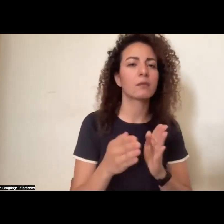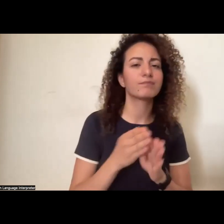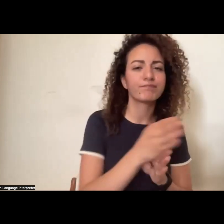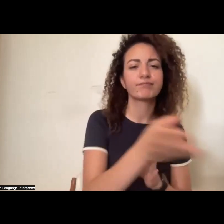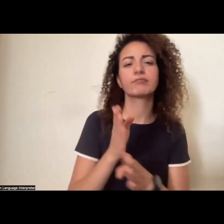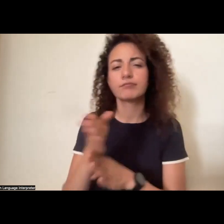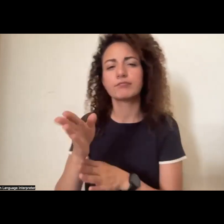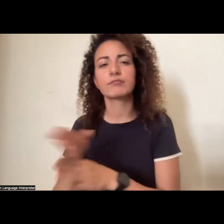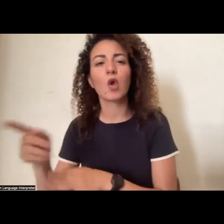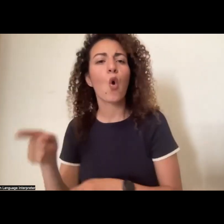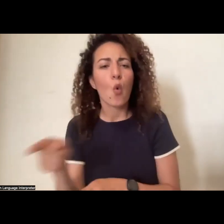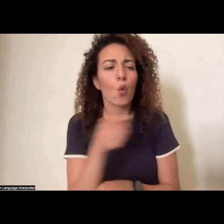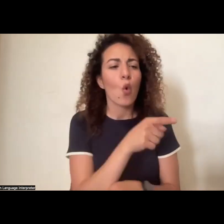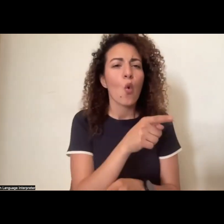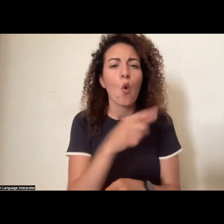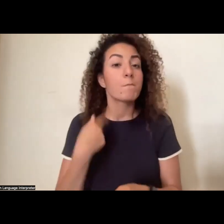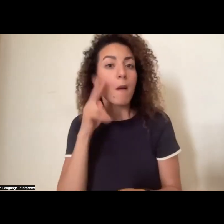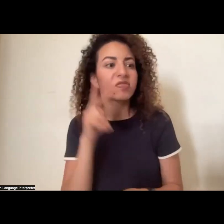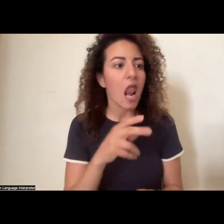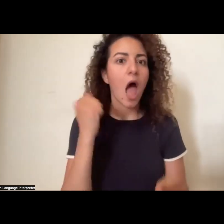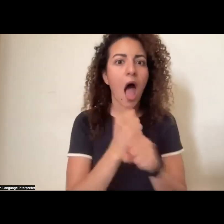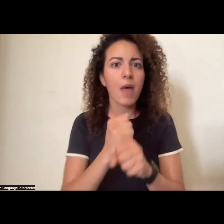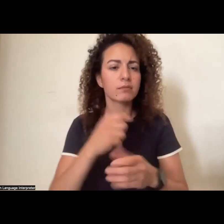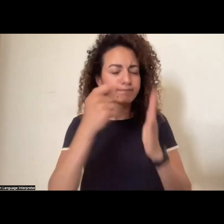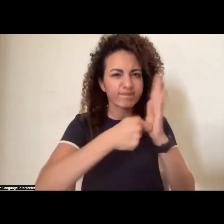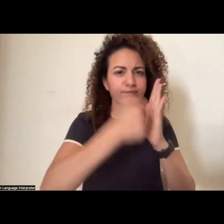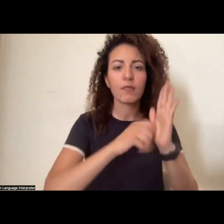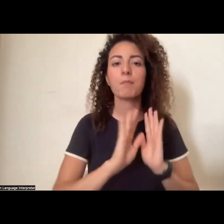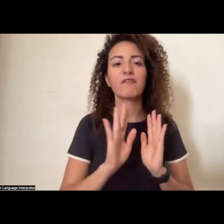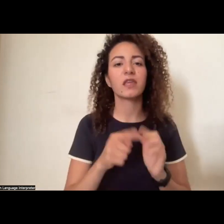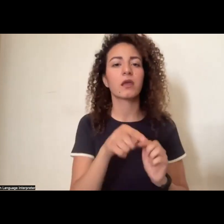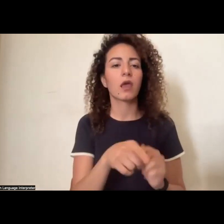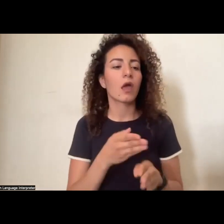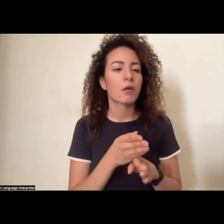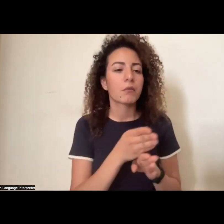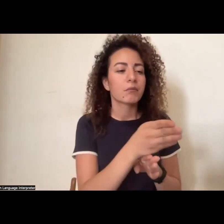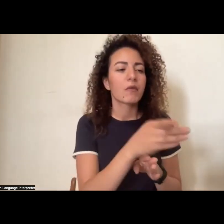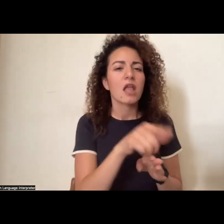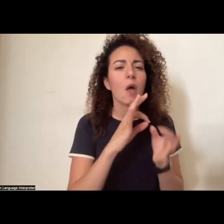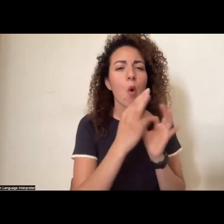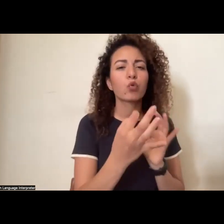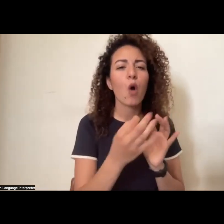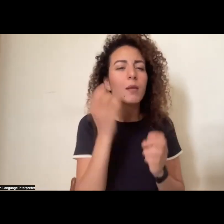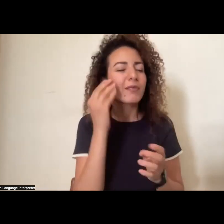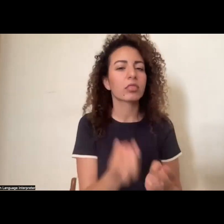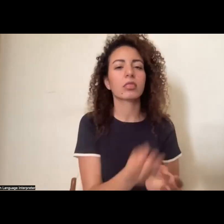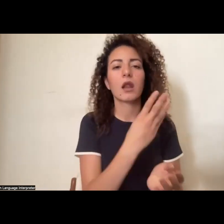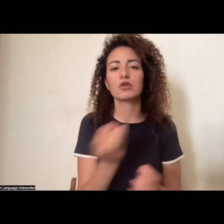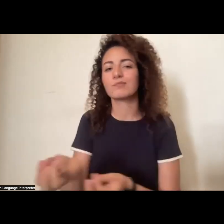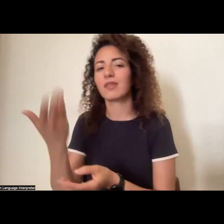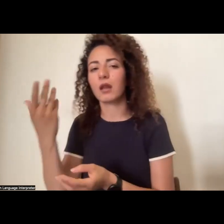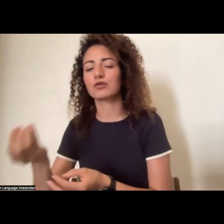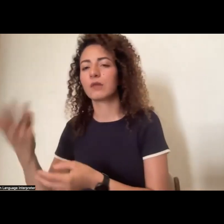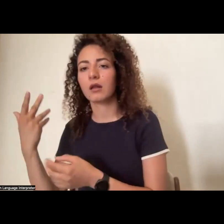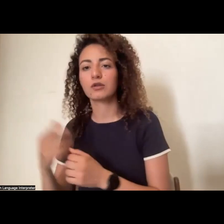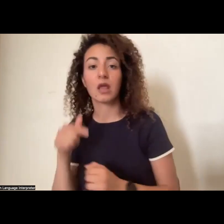branches or departments, if we are to call them, of the National Social Security Fund. Even the branches that were active before the